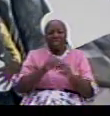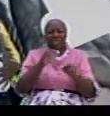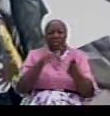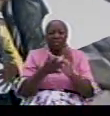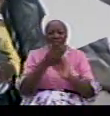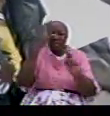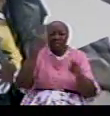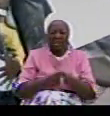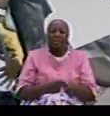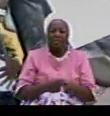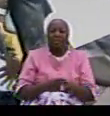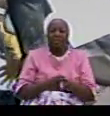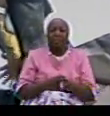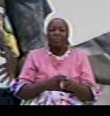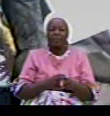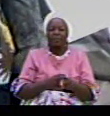name.